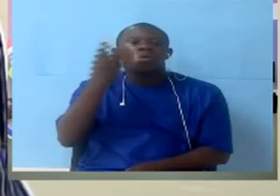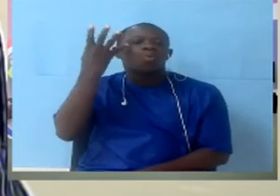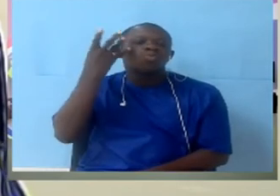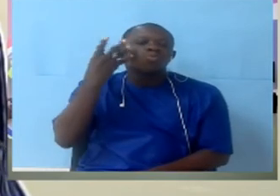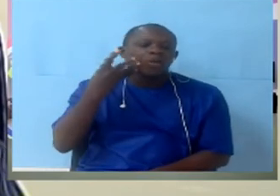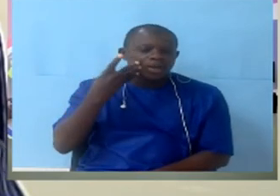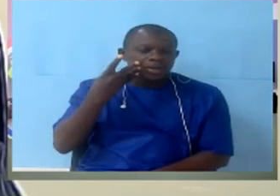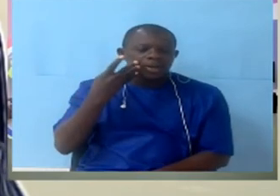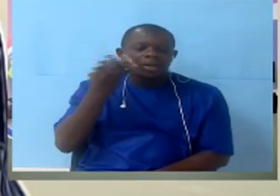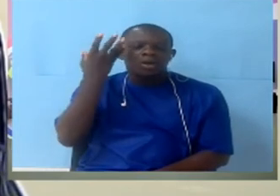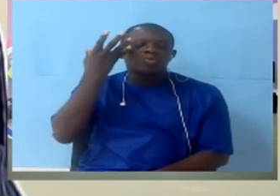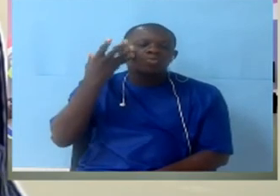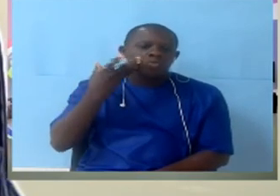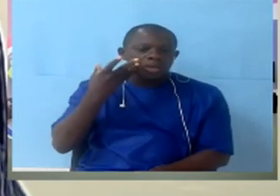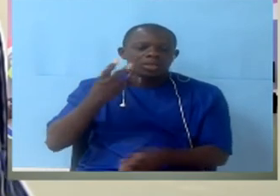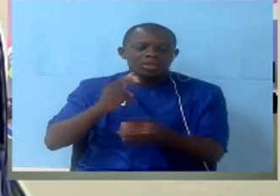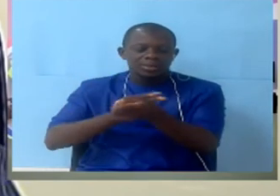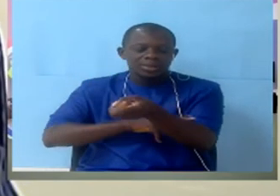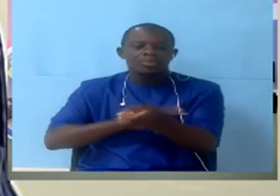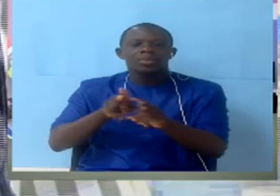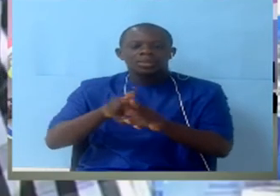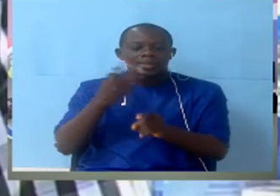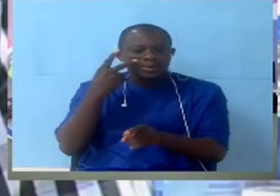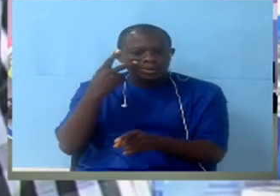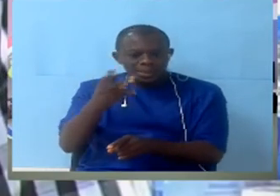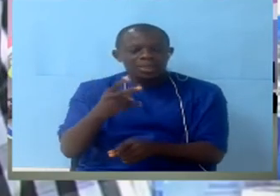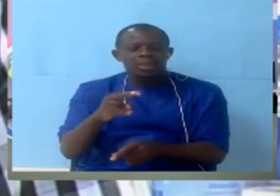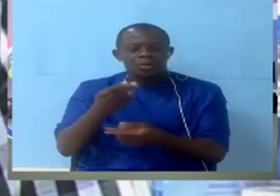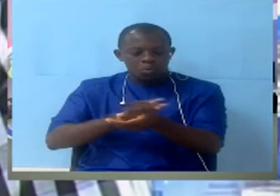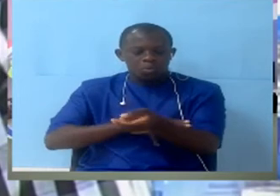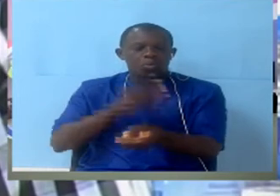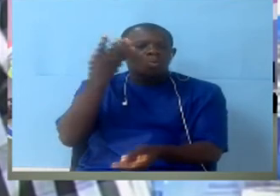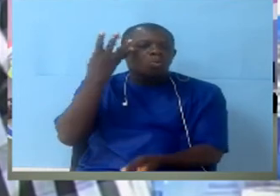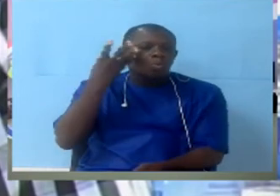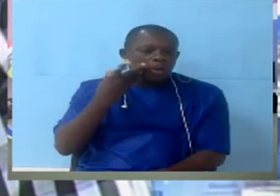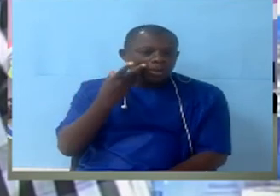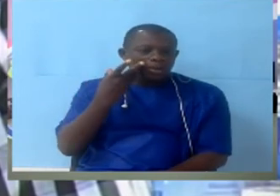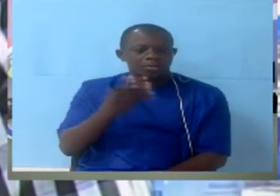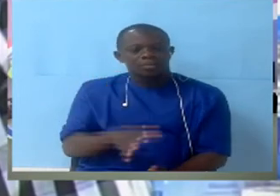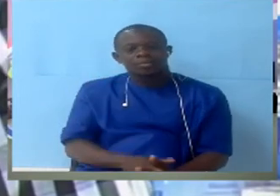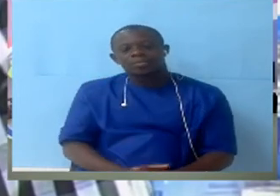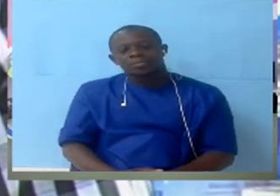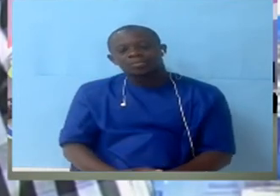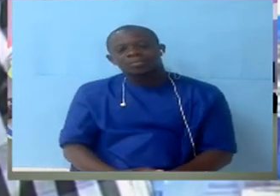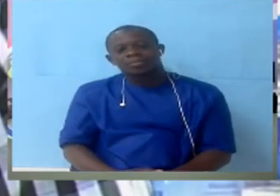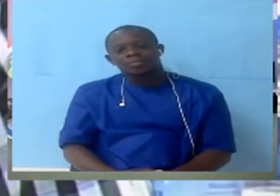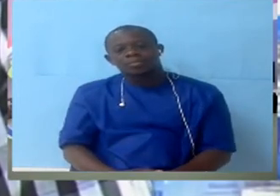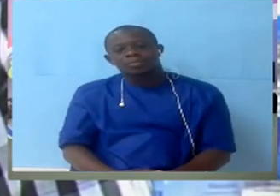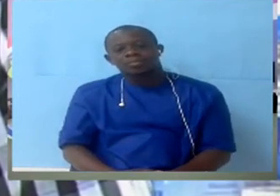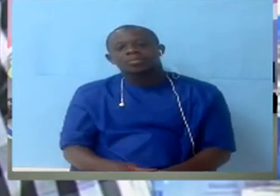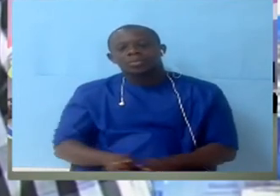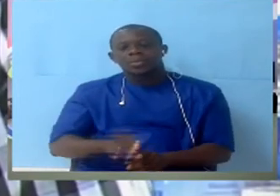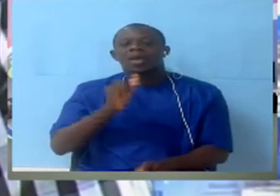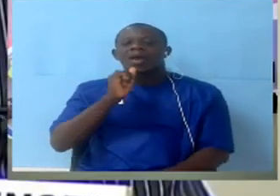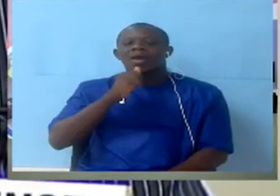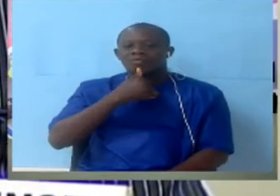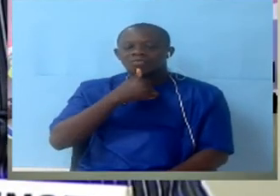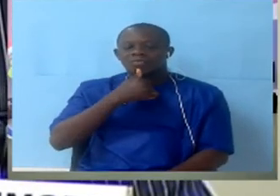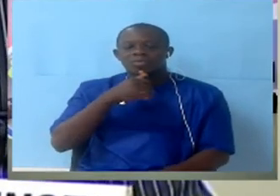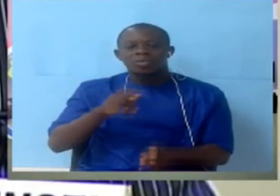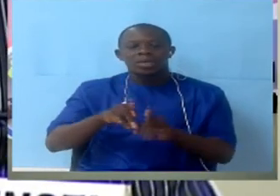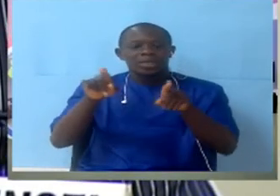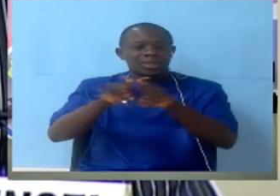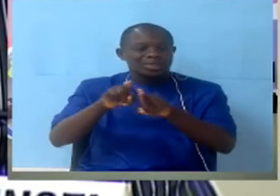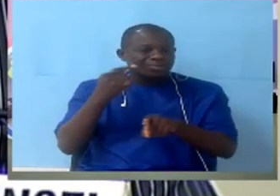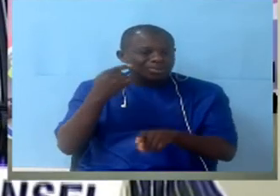même foy when were the ship found ko sa jël ñi yéje waati jumaal la Tilibulo in the afternoon of the